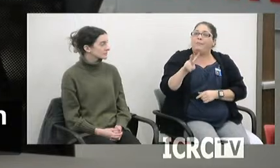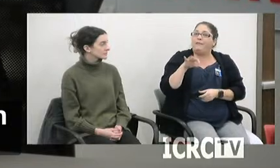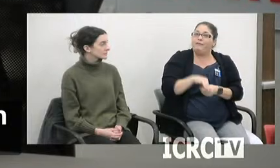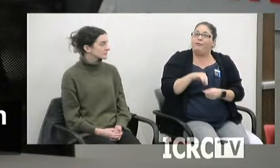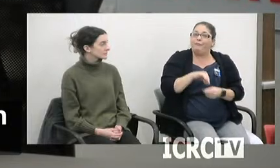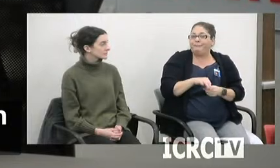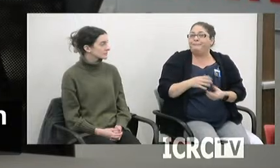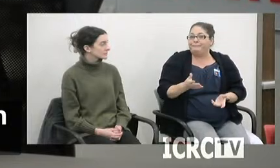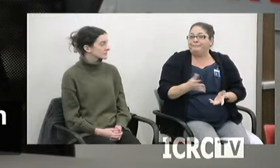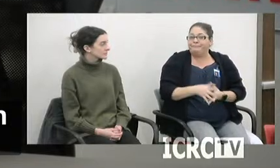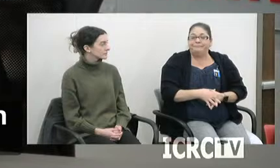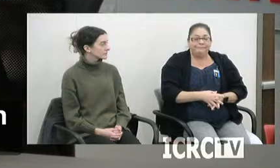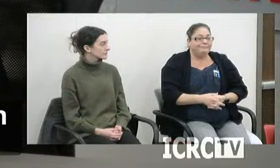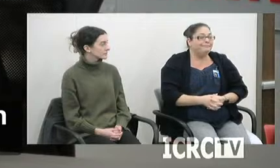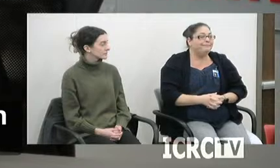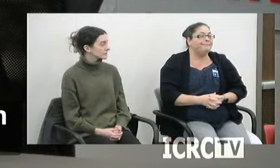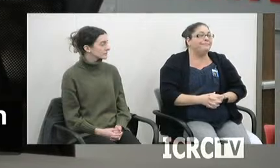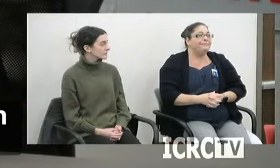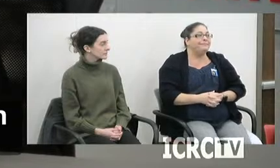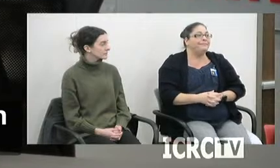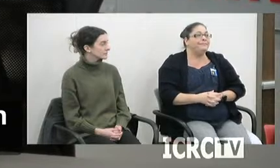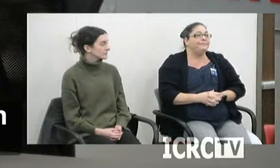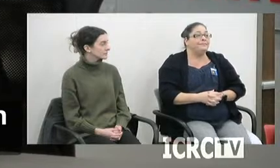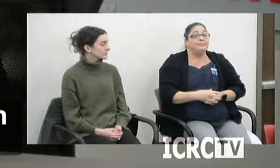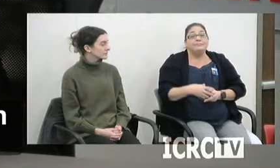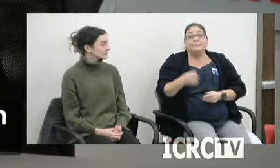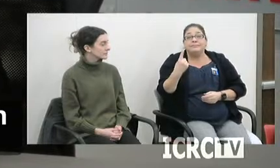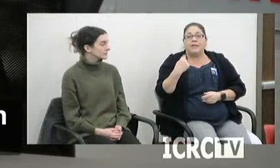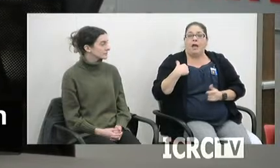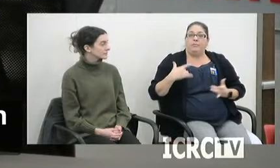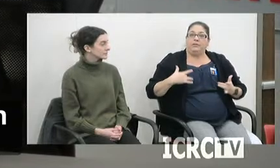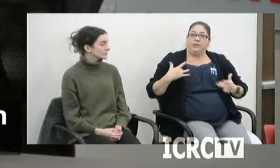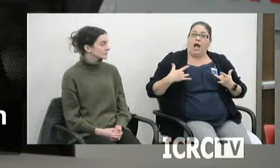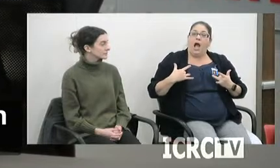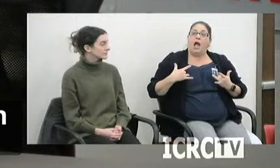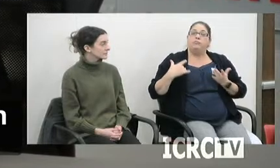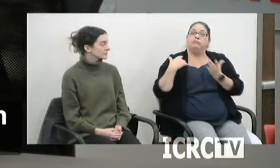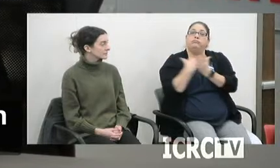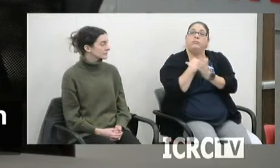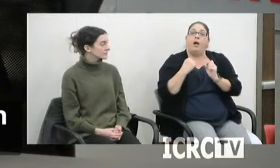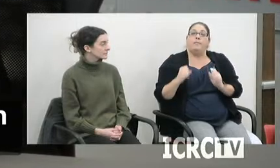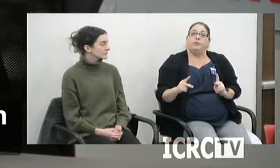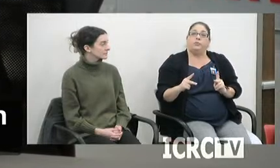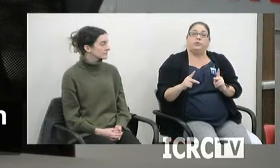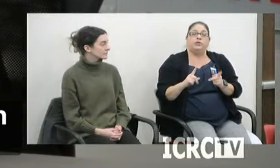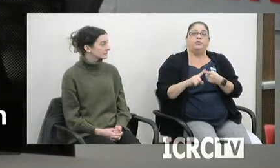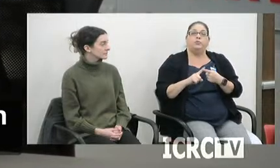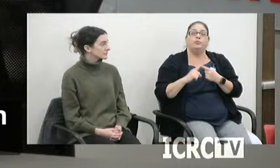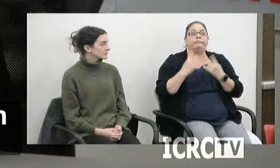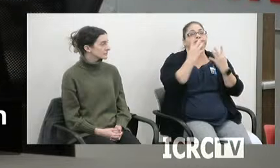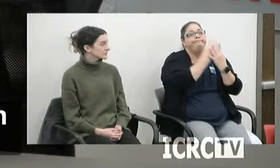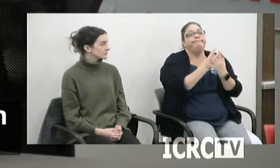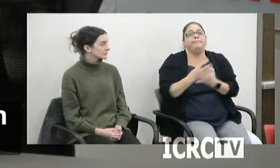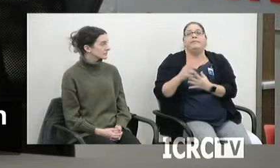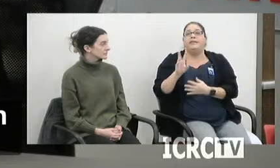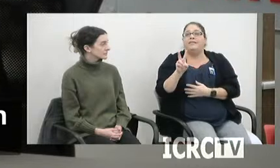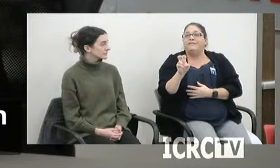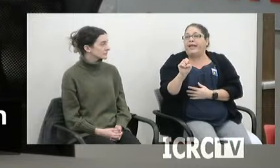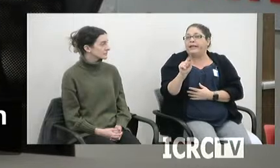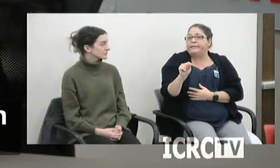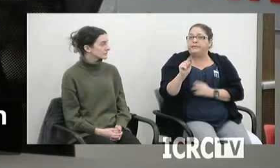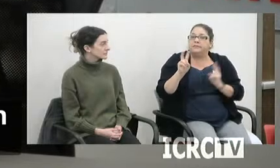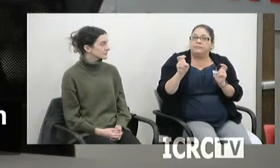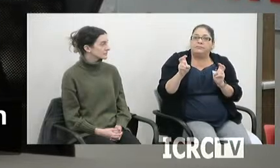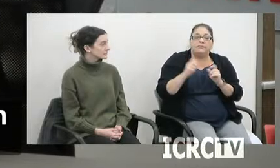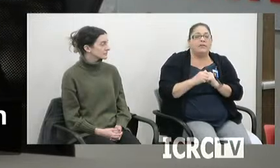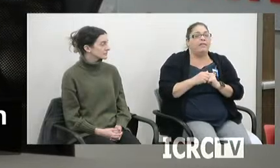voting on. But I'm excited about the opportunity to vet all of the ideas that